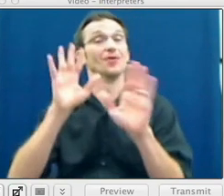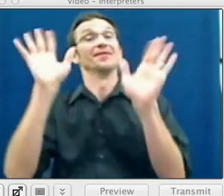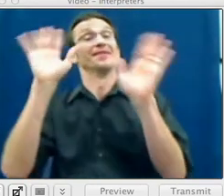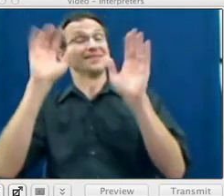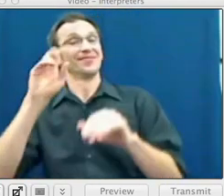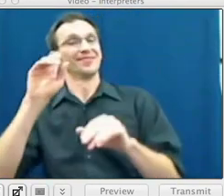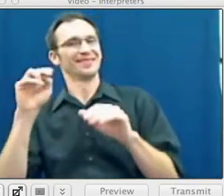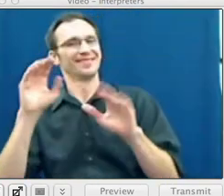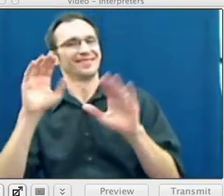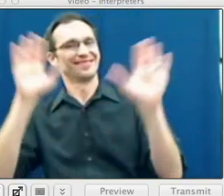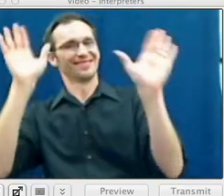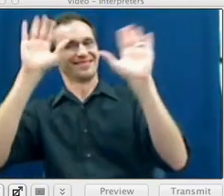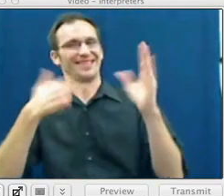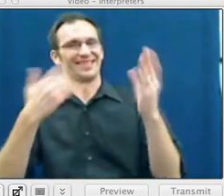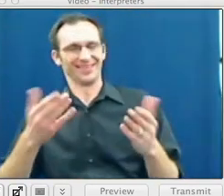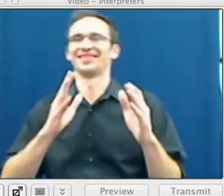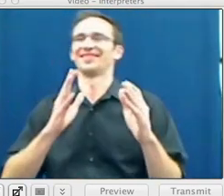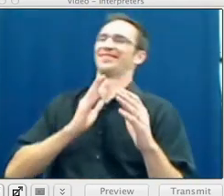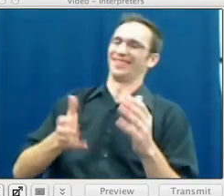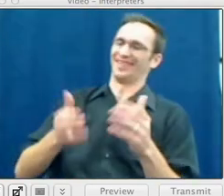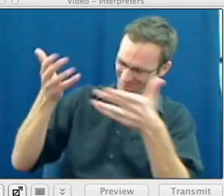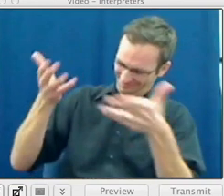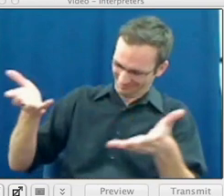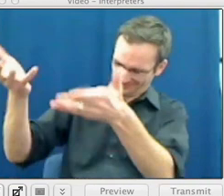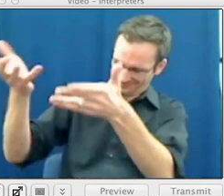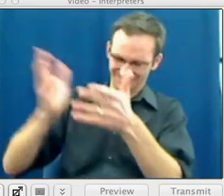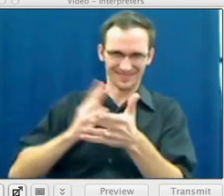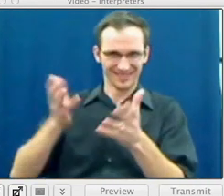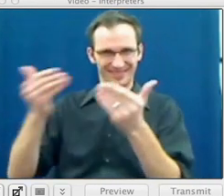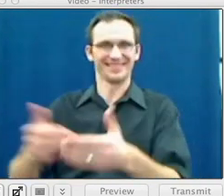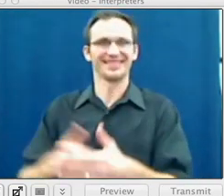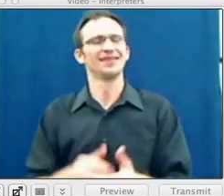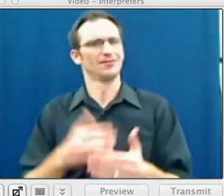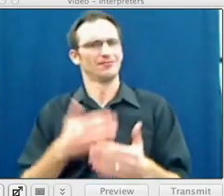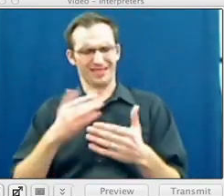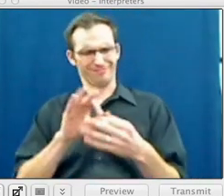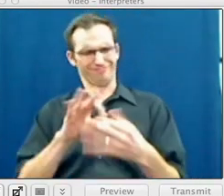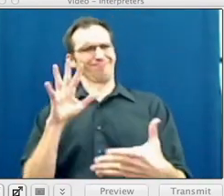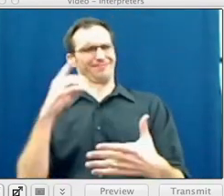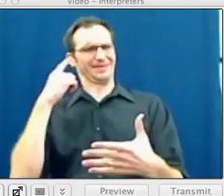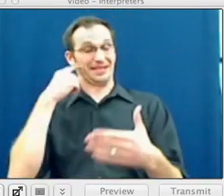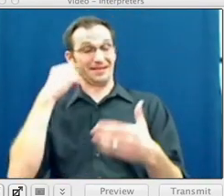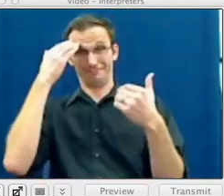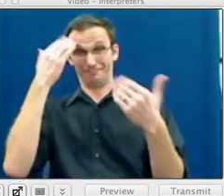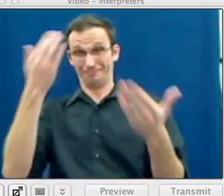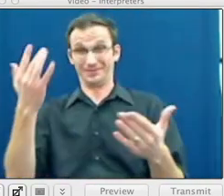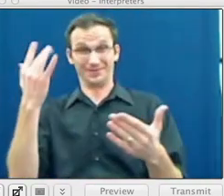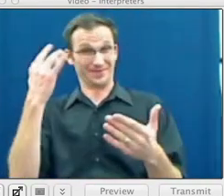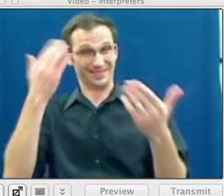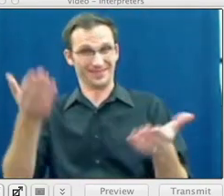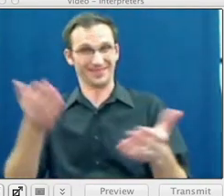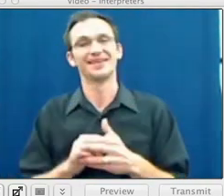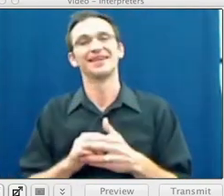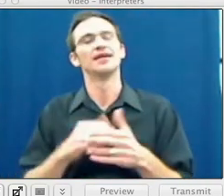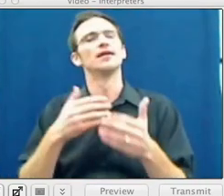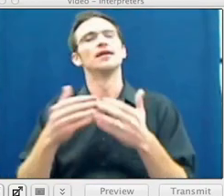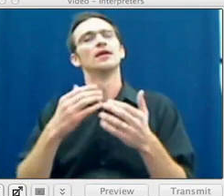Amy. Oh, okay. Great. Thanks. Go ahead, Robyn. I don't know why that happened. So in